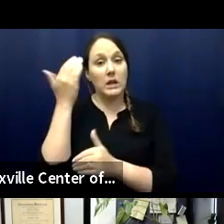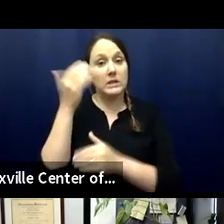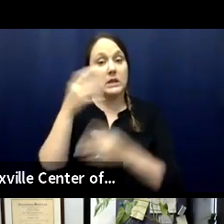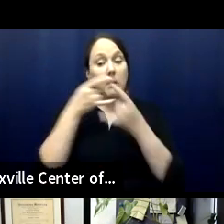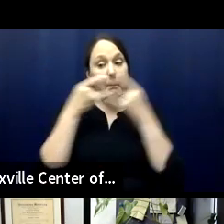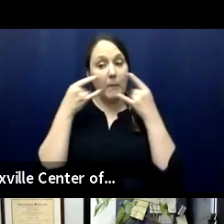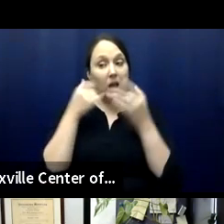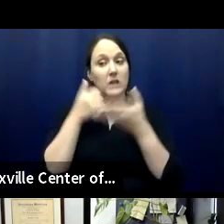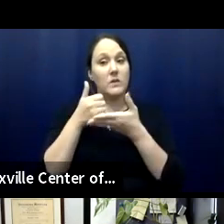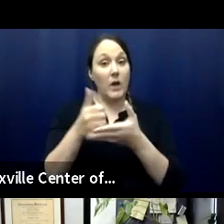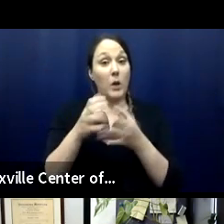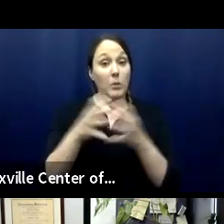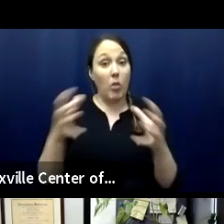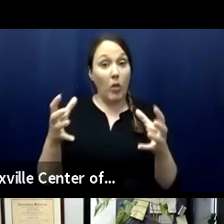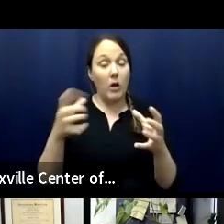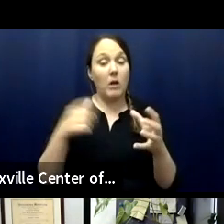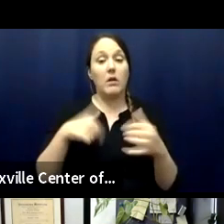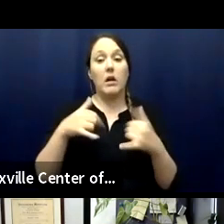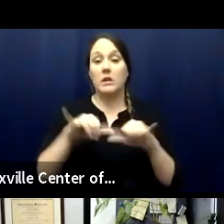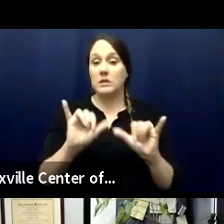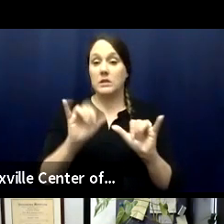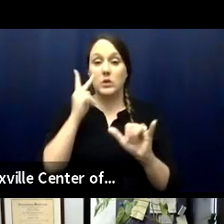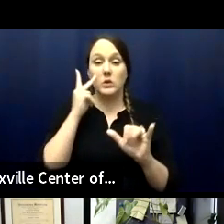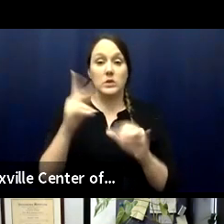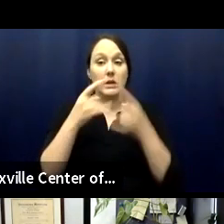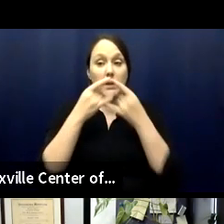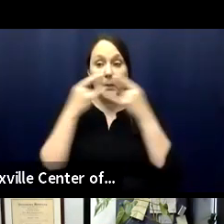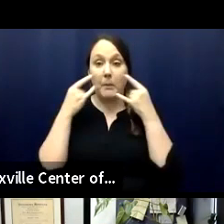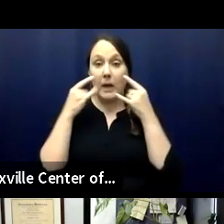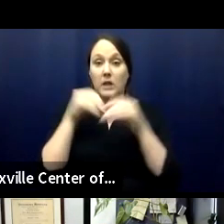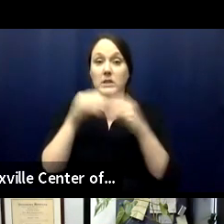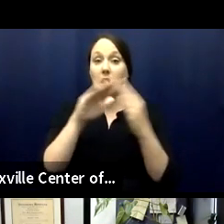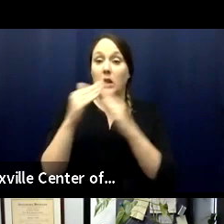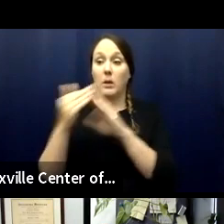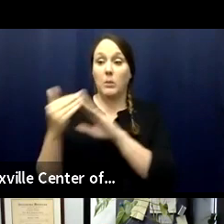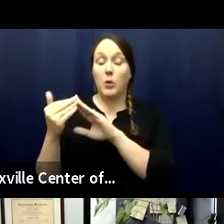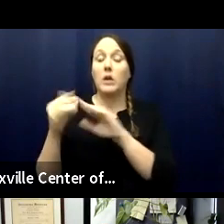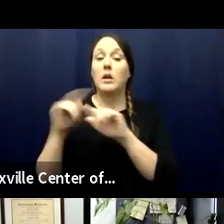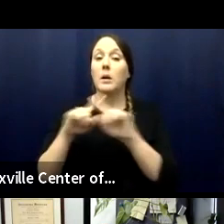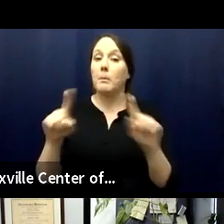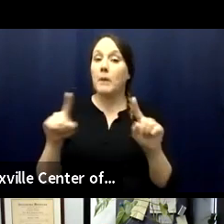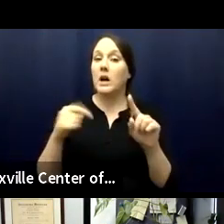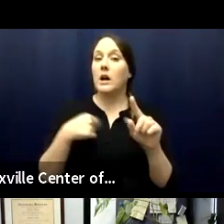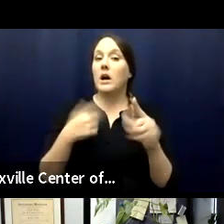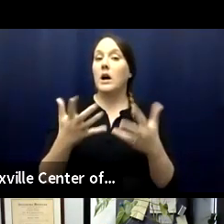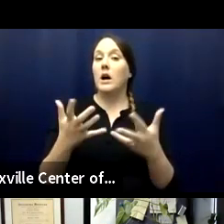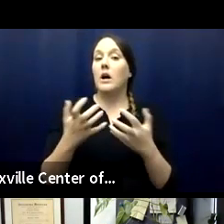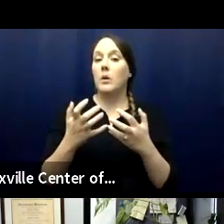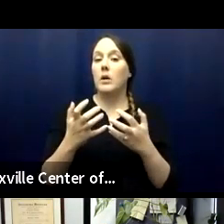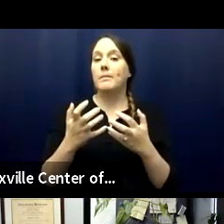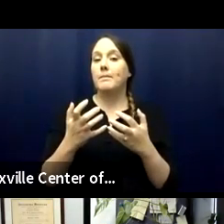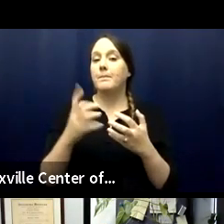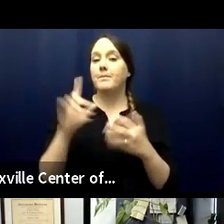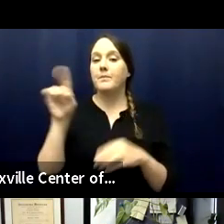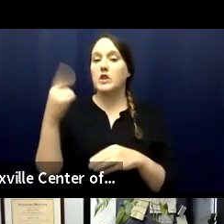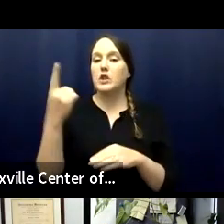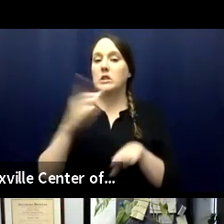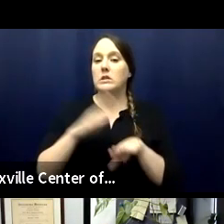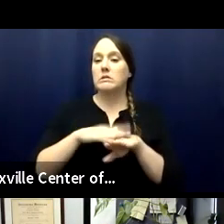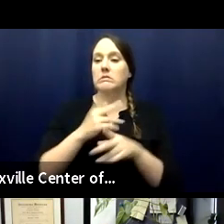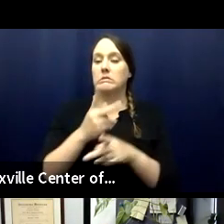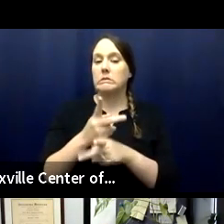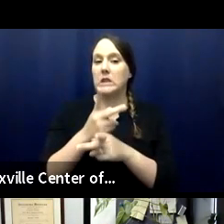bit. I still see masks being used in the community, but I would like us to, just be